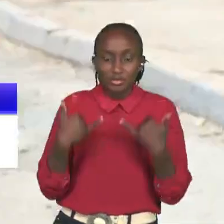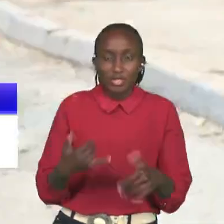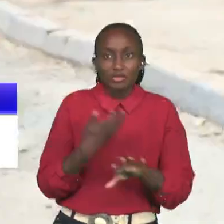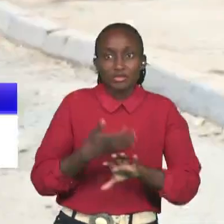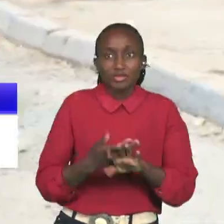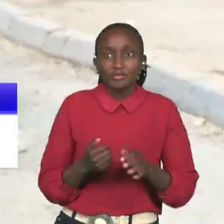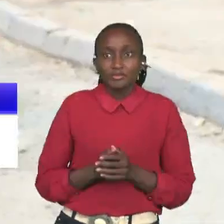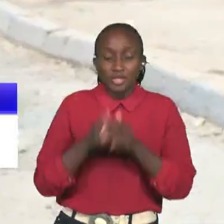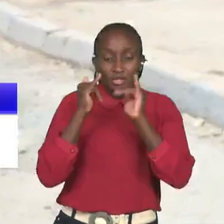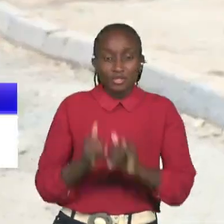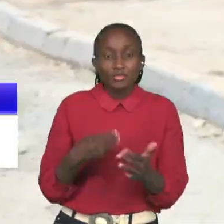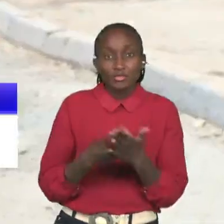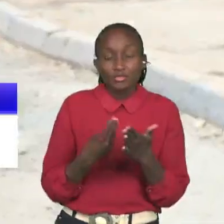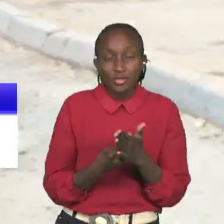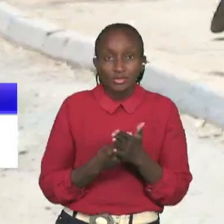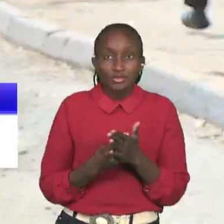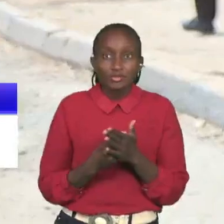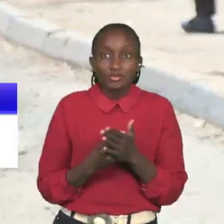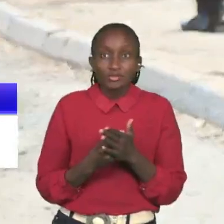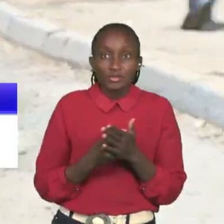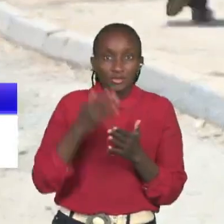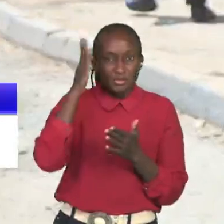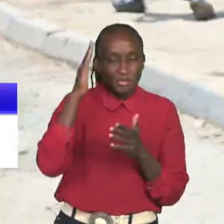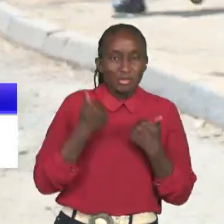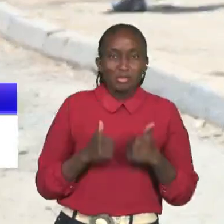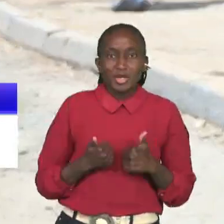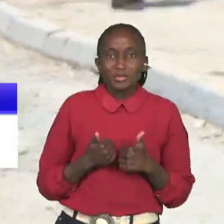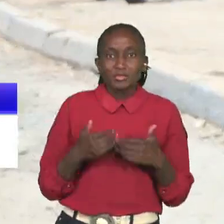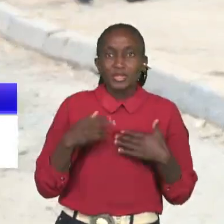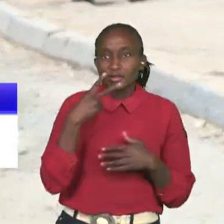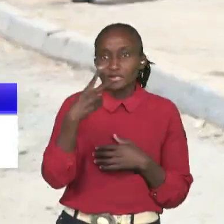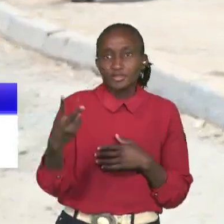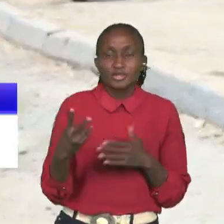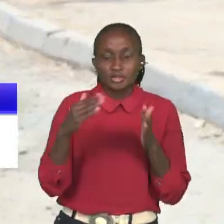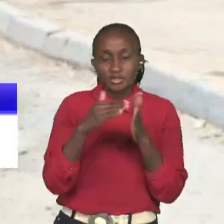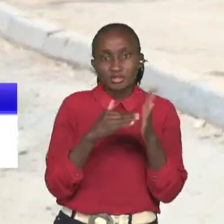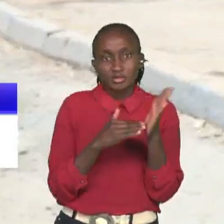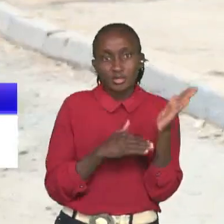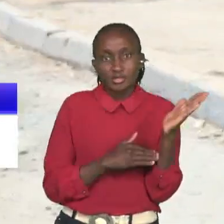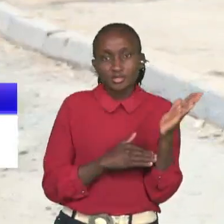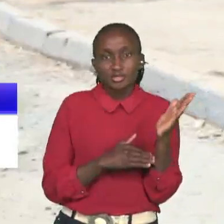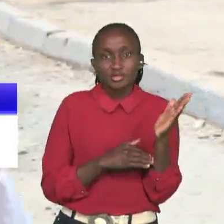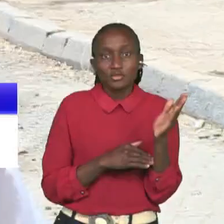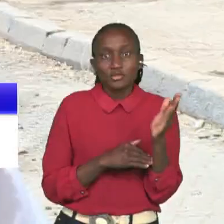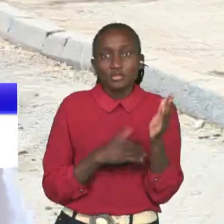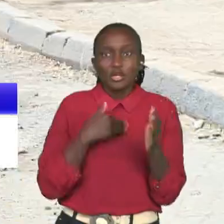Na hizi noti mpya, atuko familiar sana. Nimeona hizo ma guidelines, like kuna